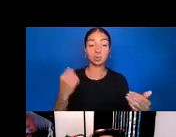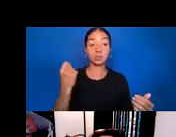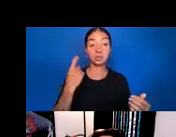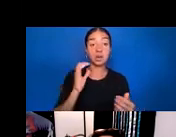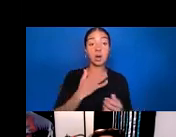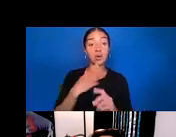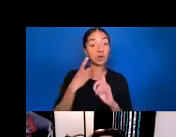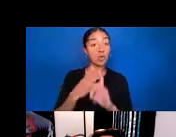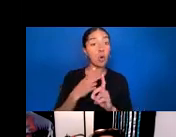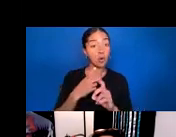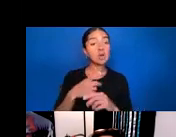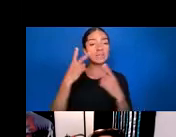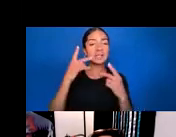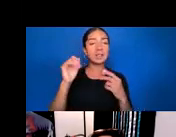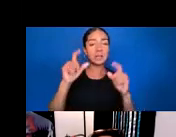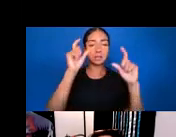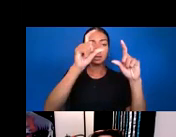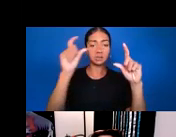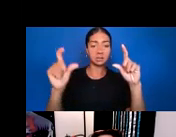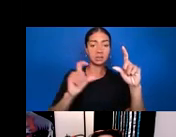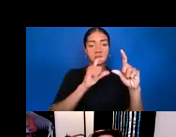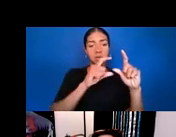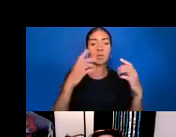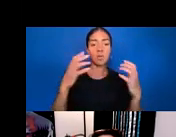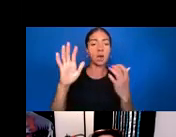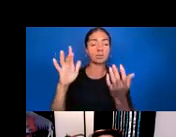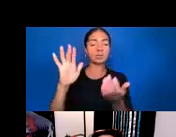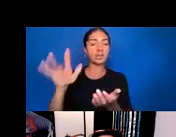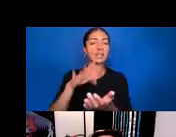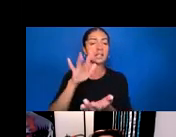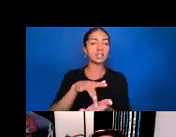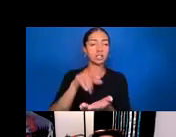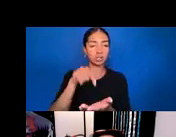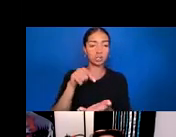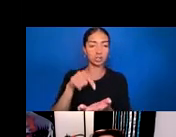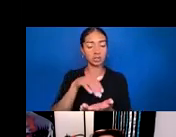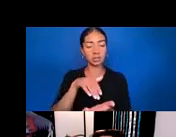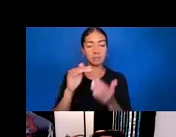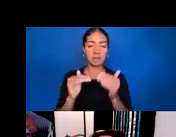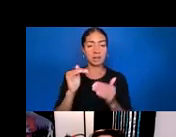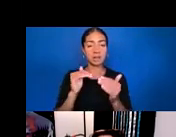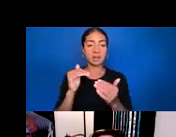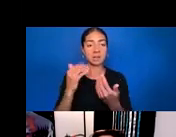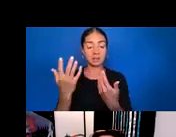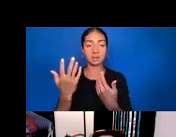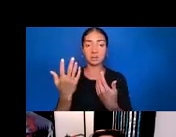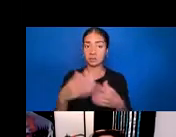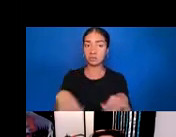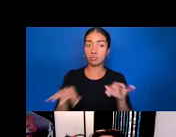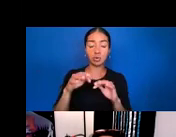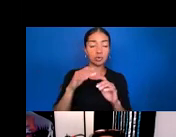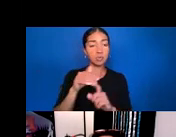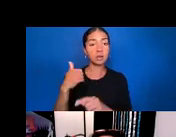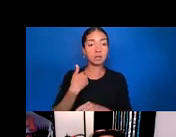of these spheres, including and reminding ourselves that each of us has a physical well-being,